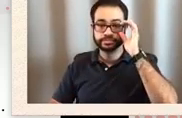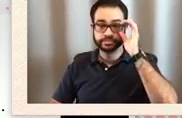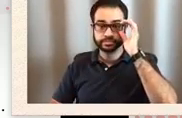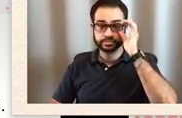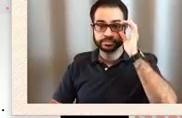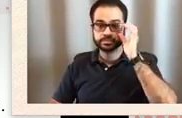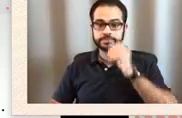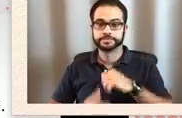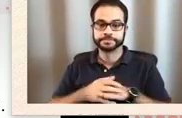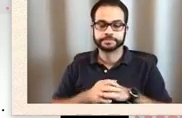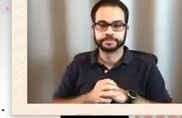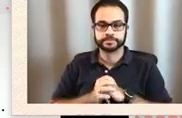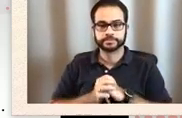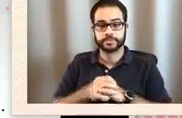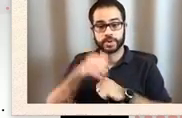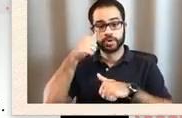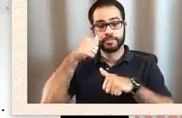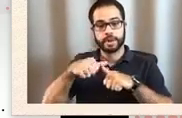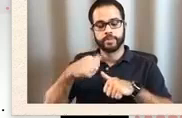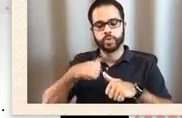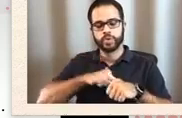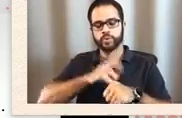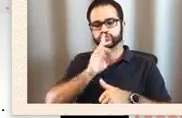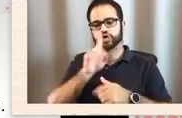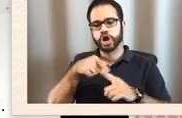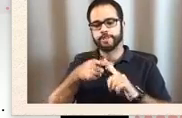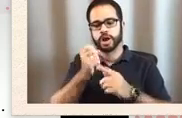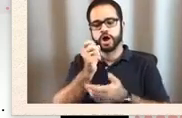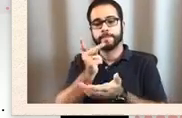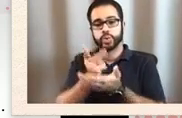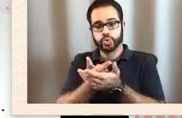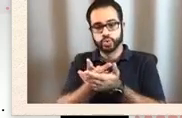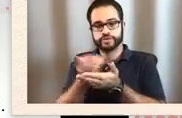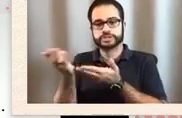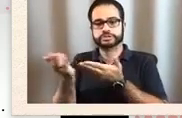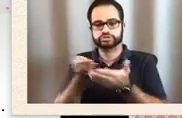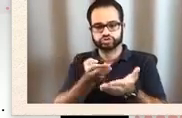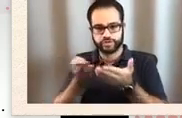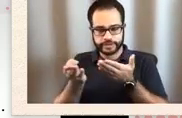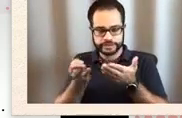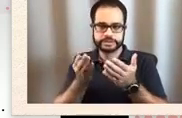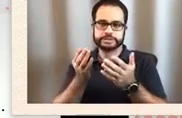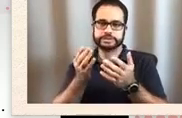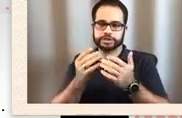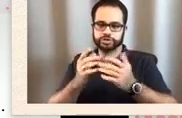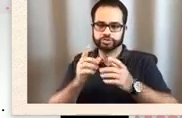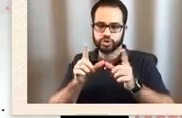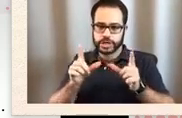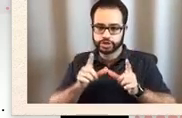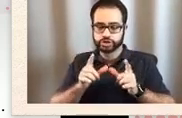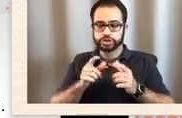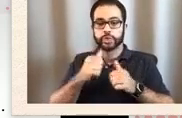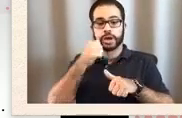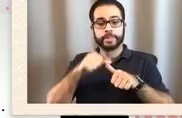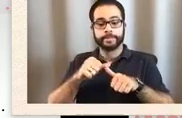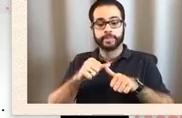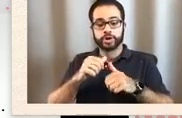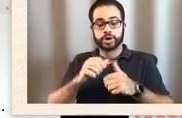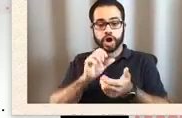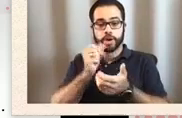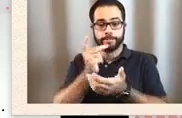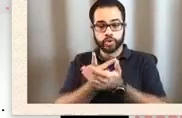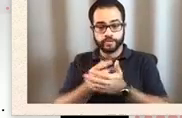Remember, we're going to talk about approved delivery locations. Remember, the approved addresses include your residential